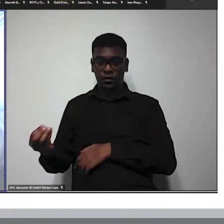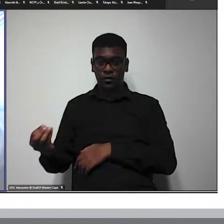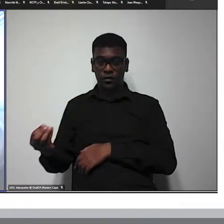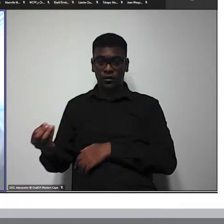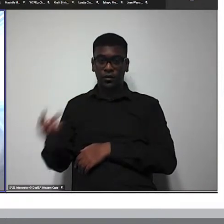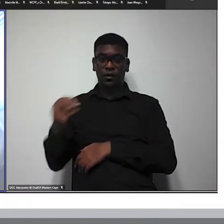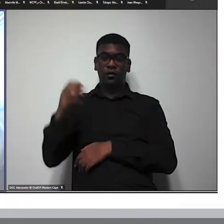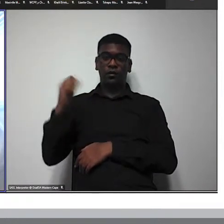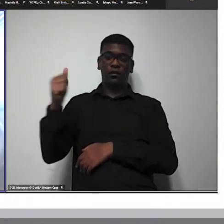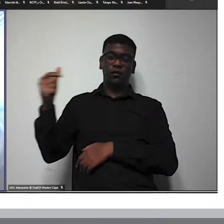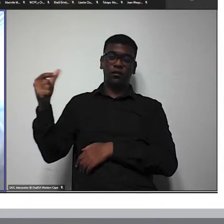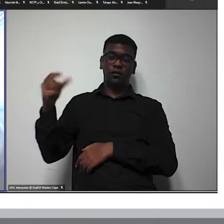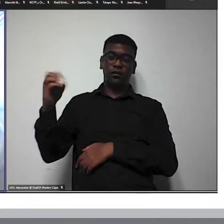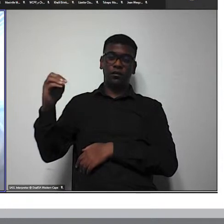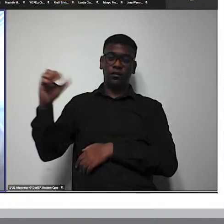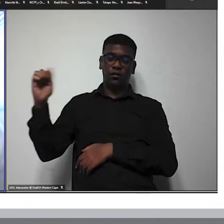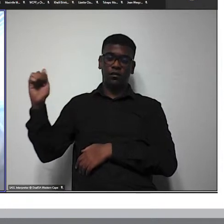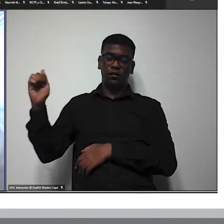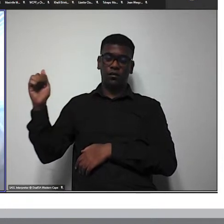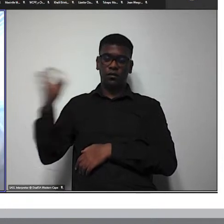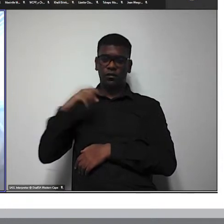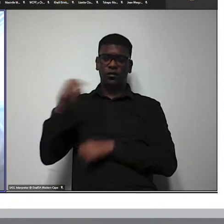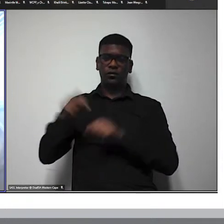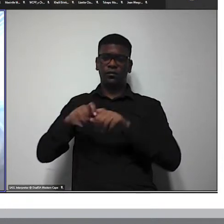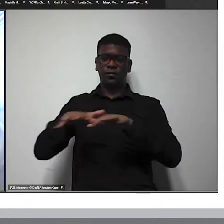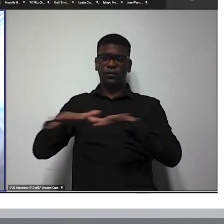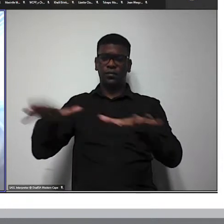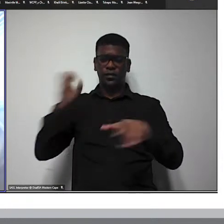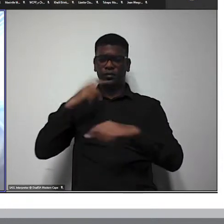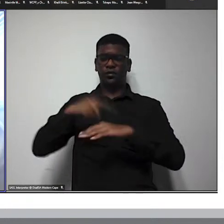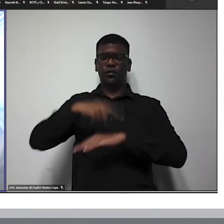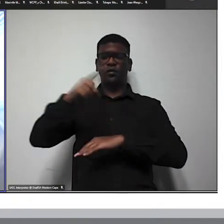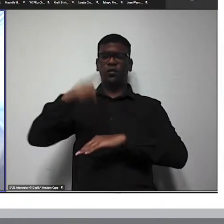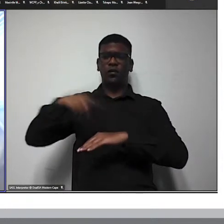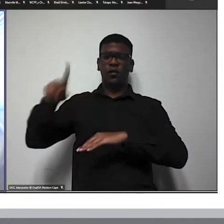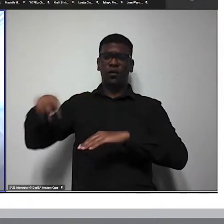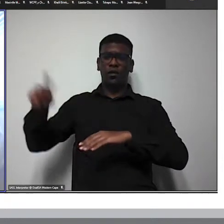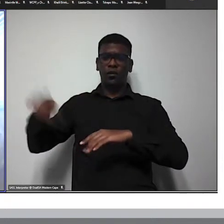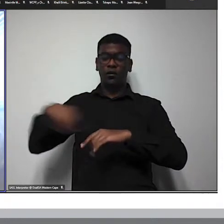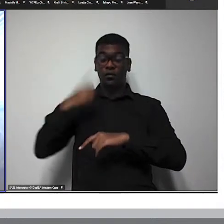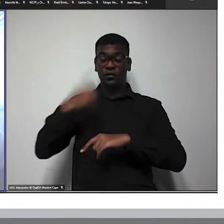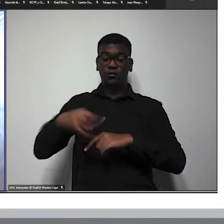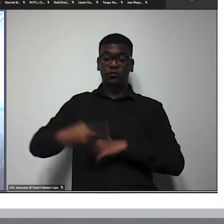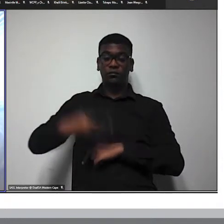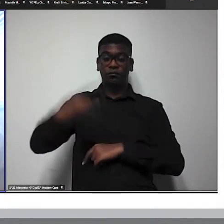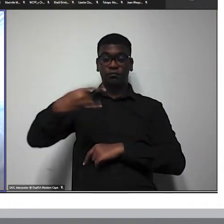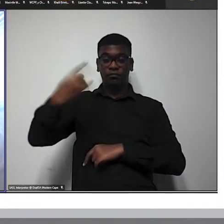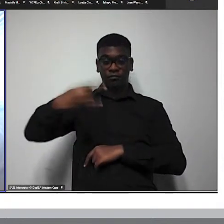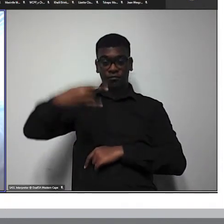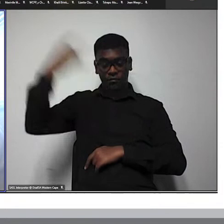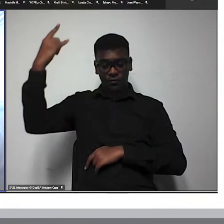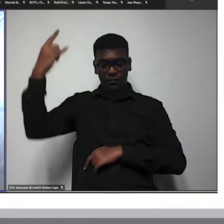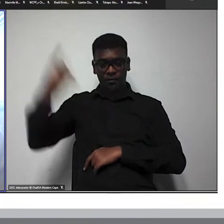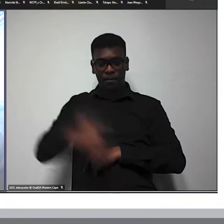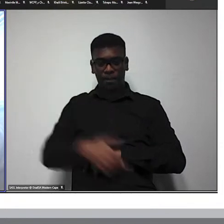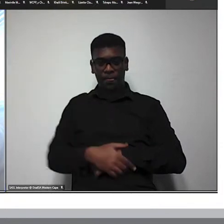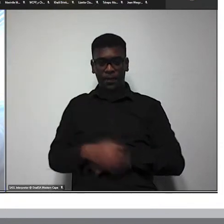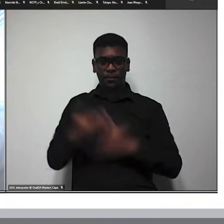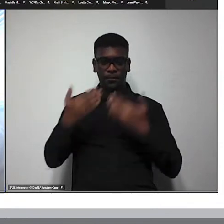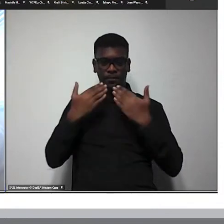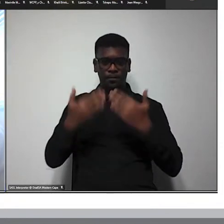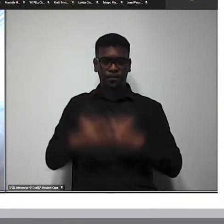AGOA extended, we'll actually see that graph actually going higher and higher, a chairperson. Thank you so much.